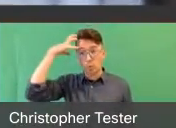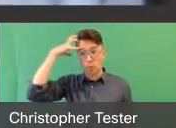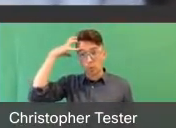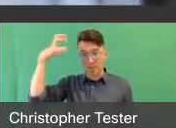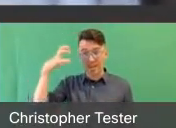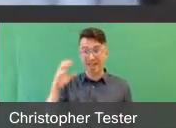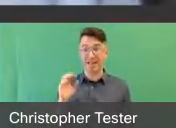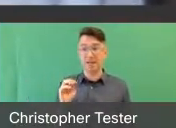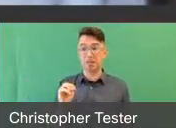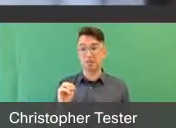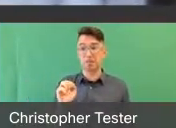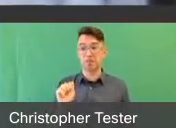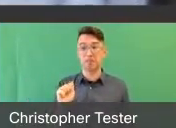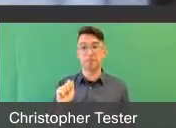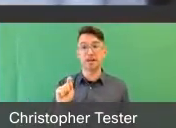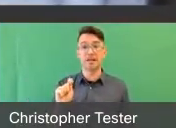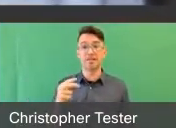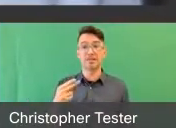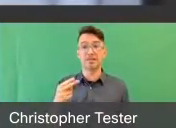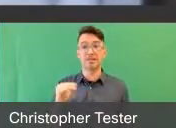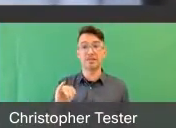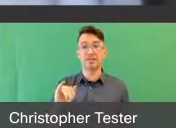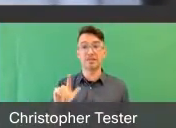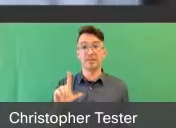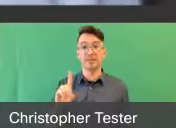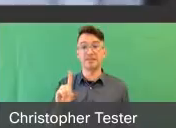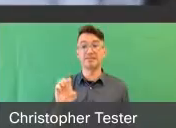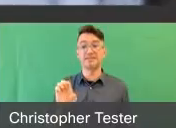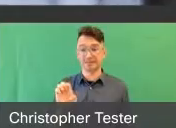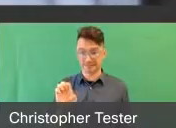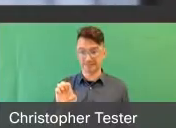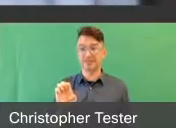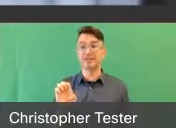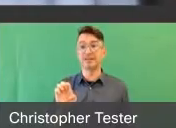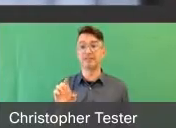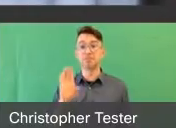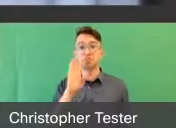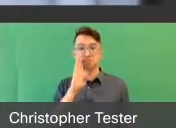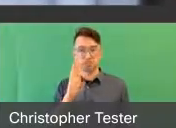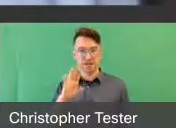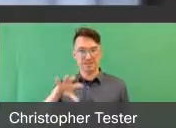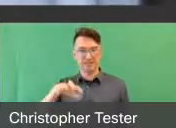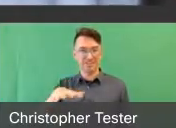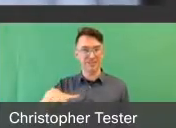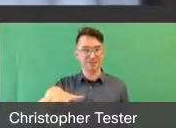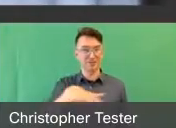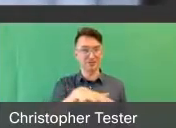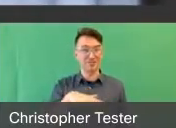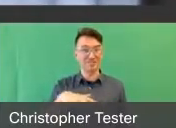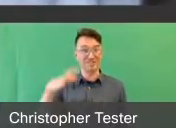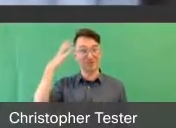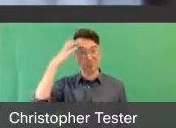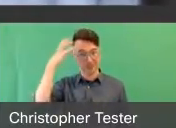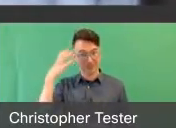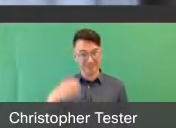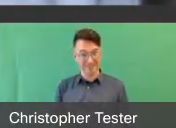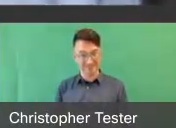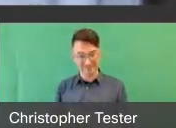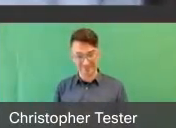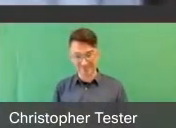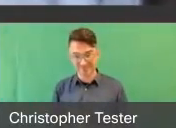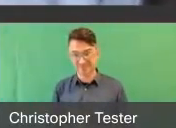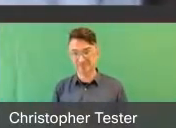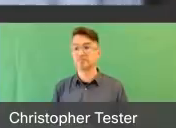has a special emphasis on mental health issues and vulnerable people. Through the COVID-19 pandemic, she has reached out to many